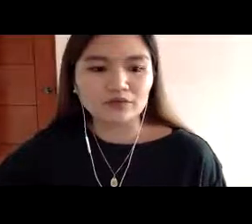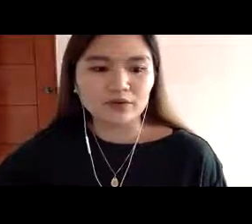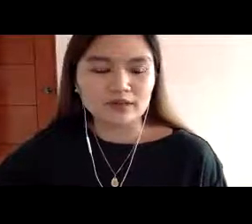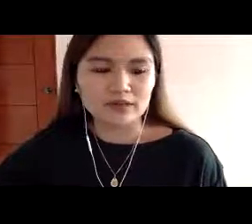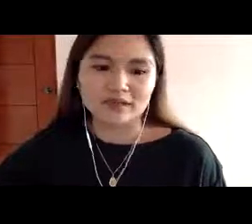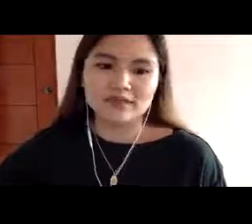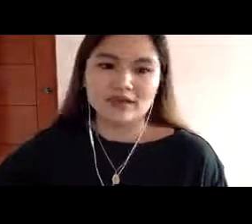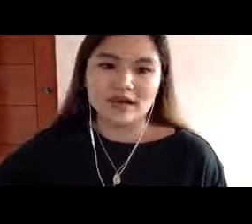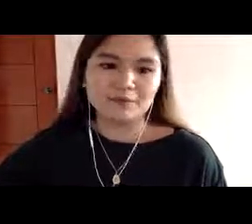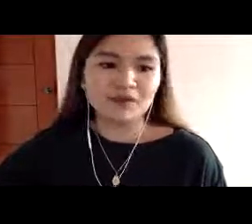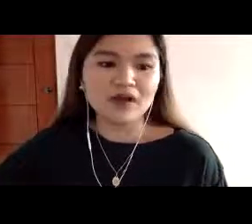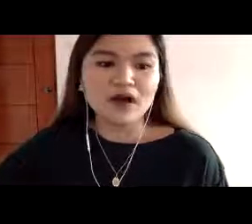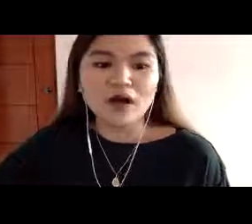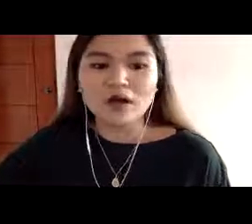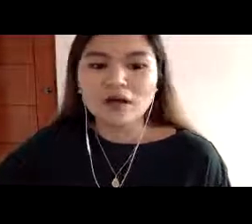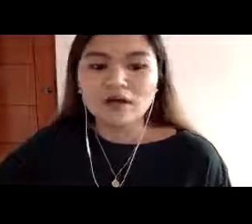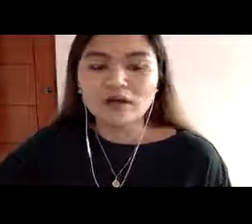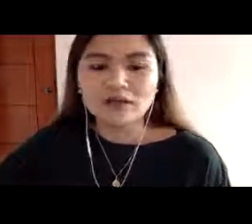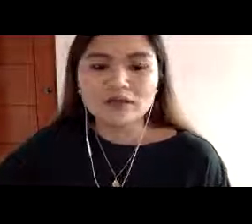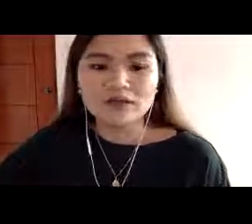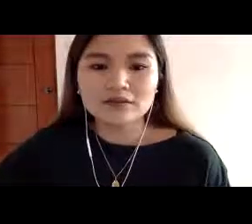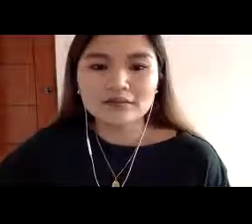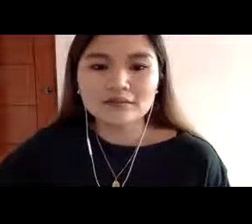of DOST-STII.